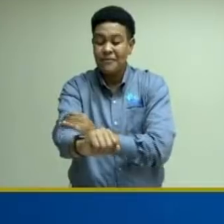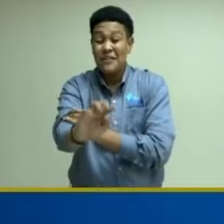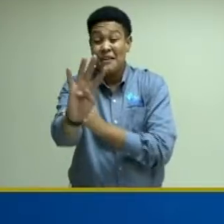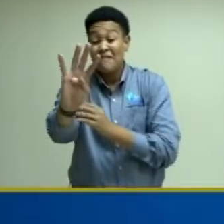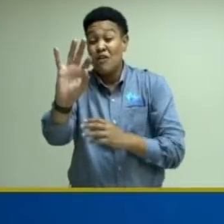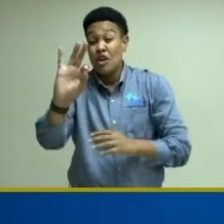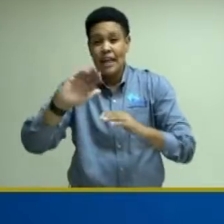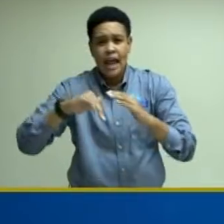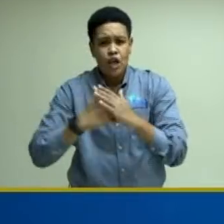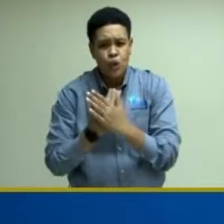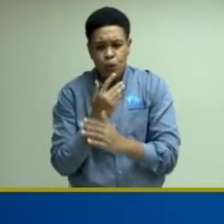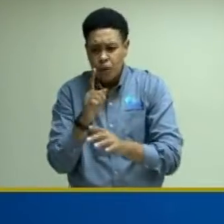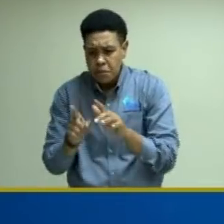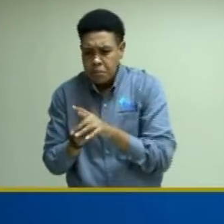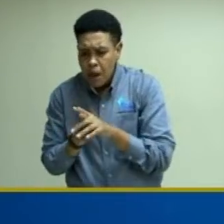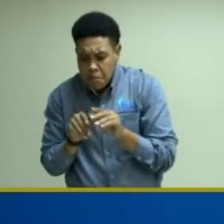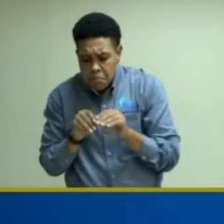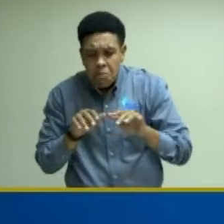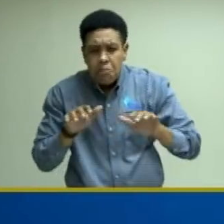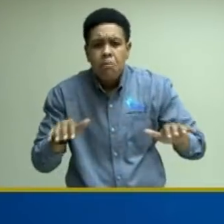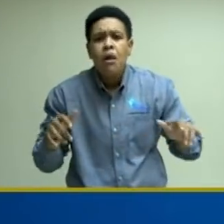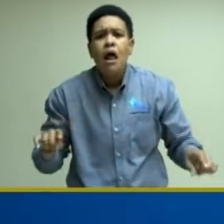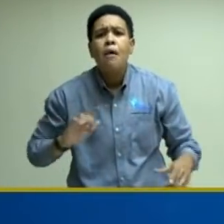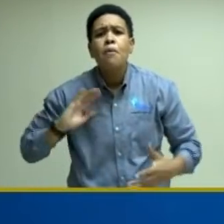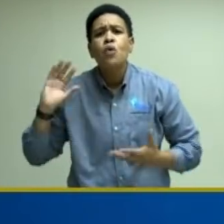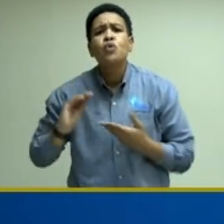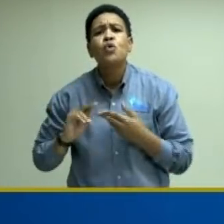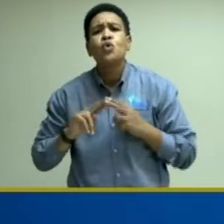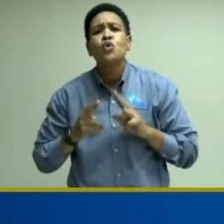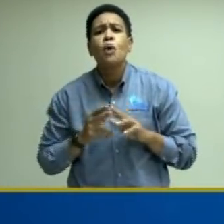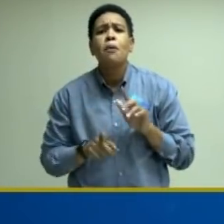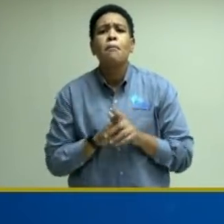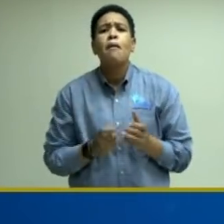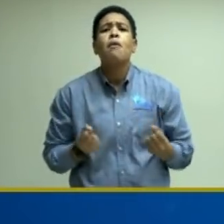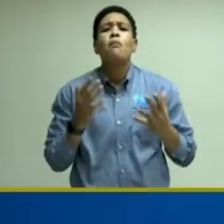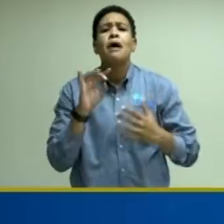49 new cases, and our total number of cases now